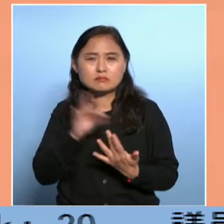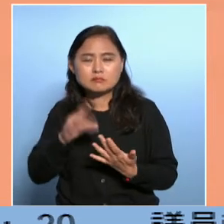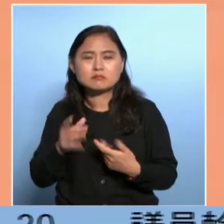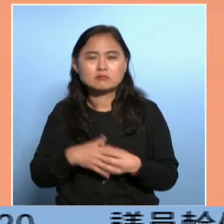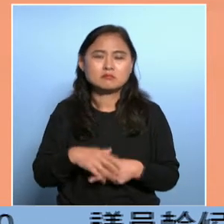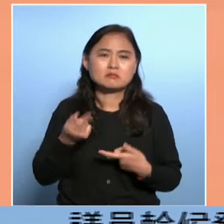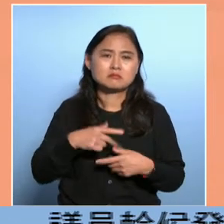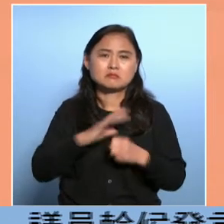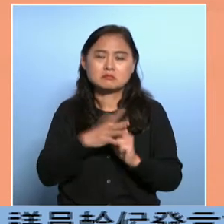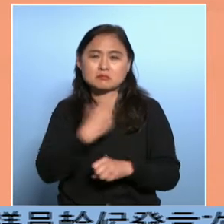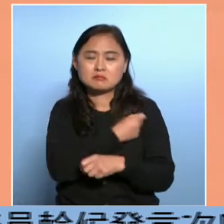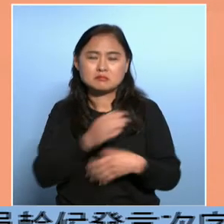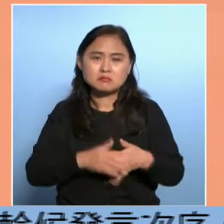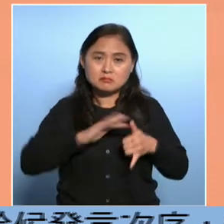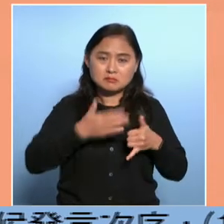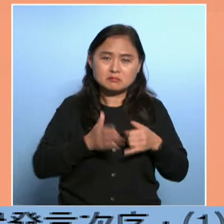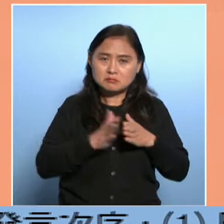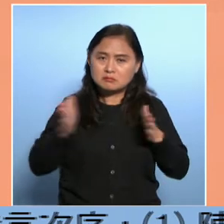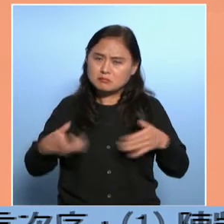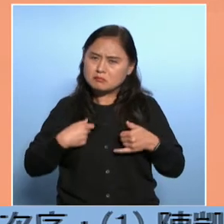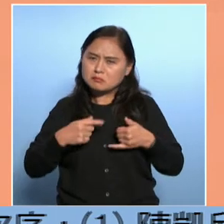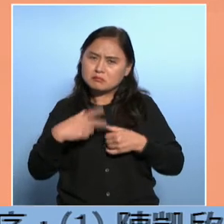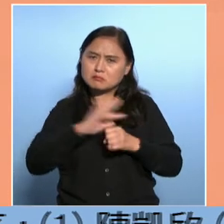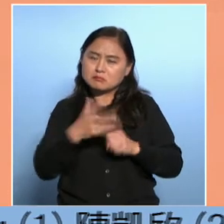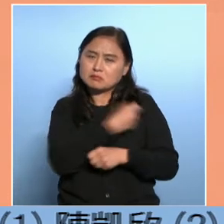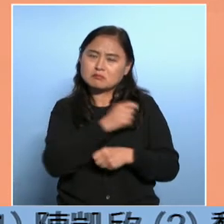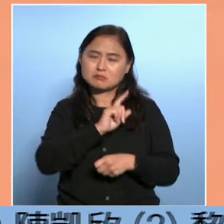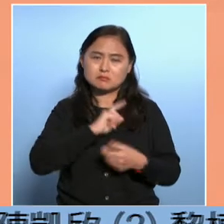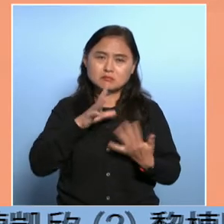have special needs. They should be given special